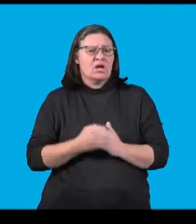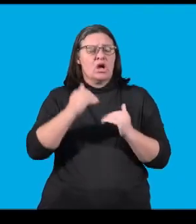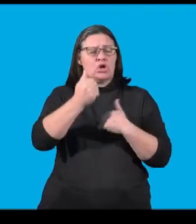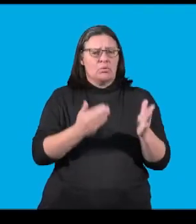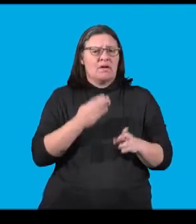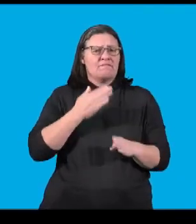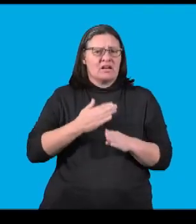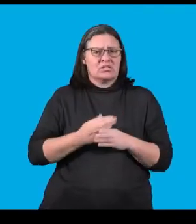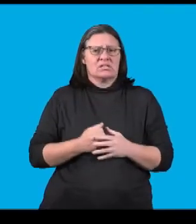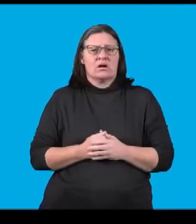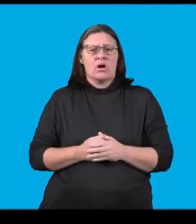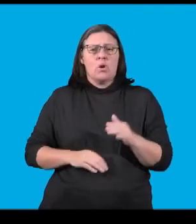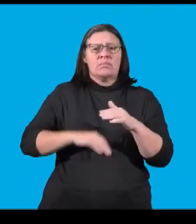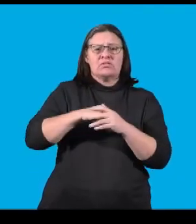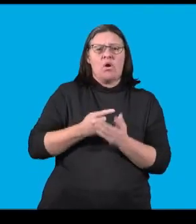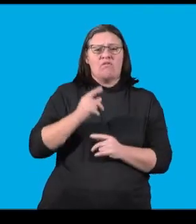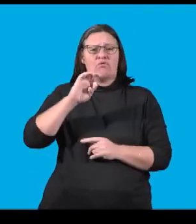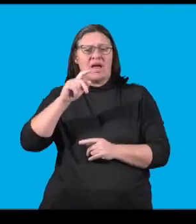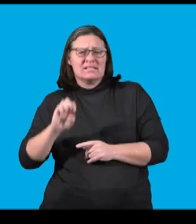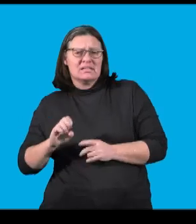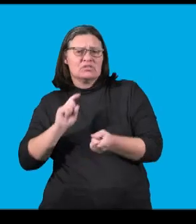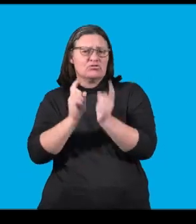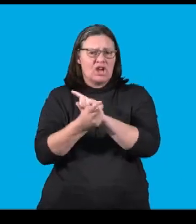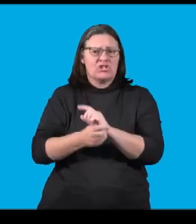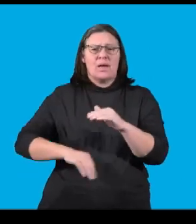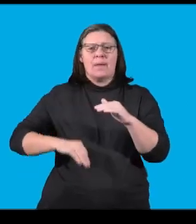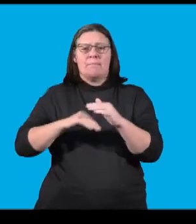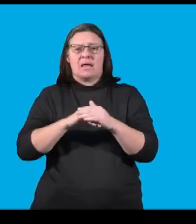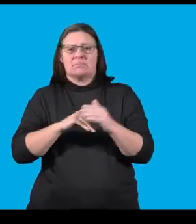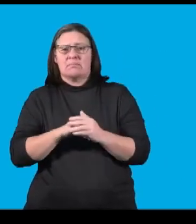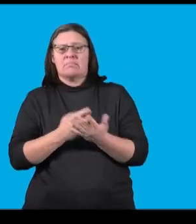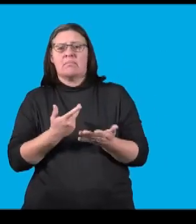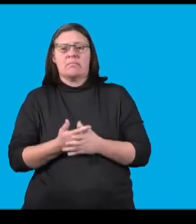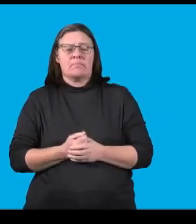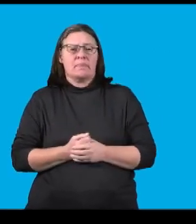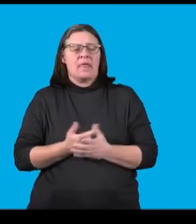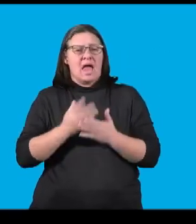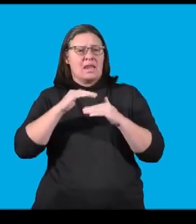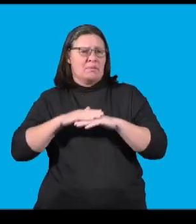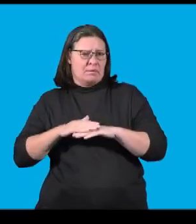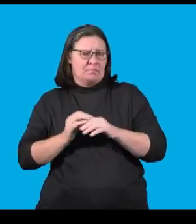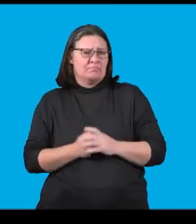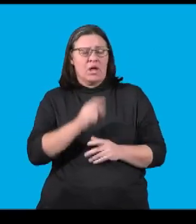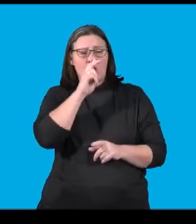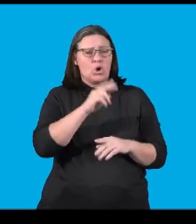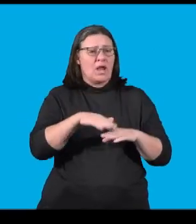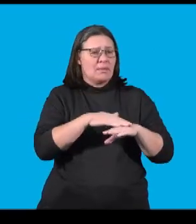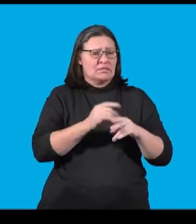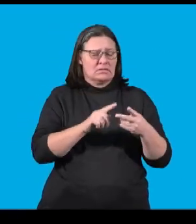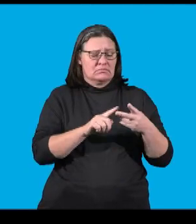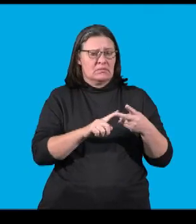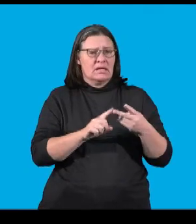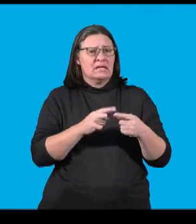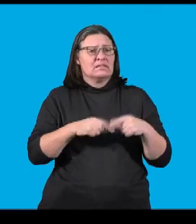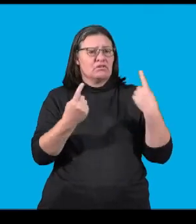and optimization and maxima and minima. And today, let's look at what we are going to do. Specifically, we're going to look at limits. We're going to